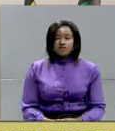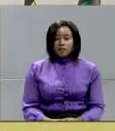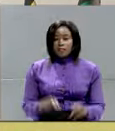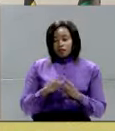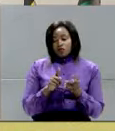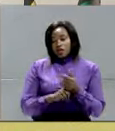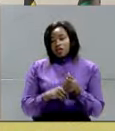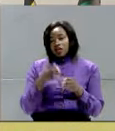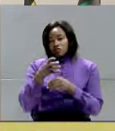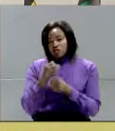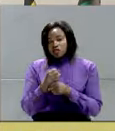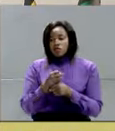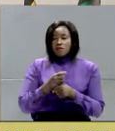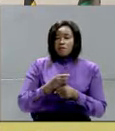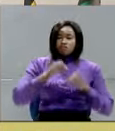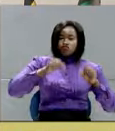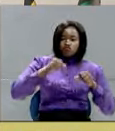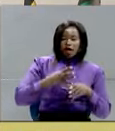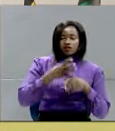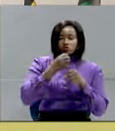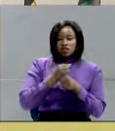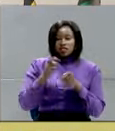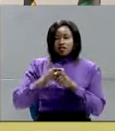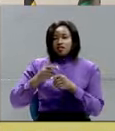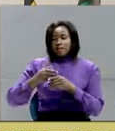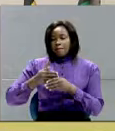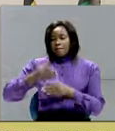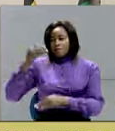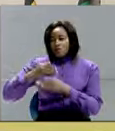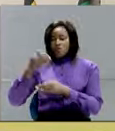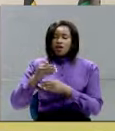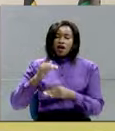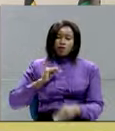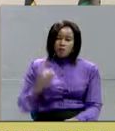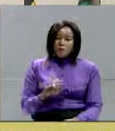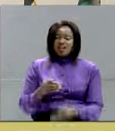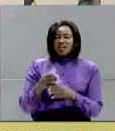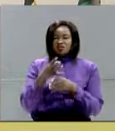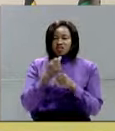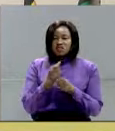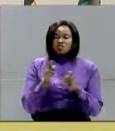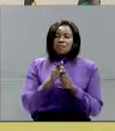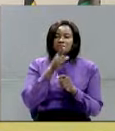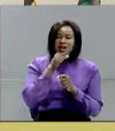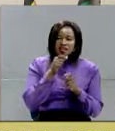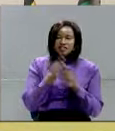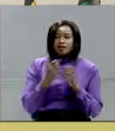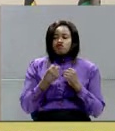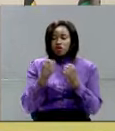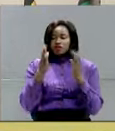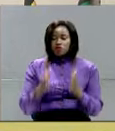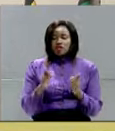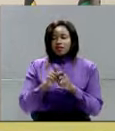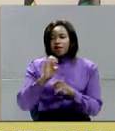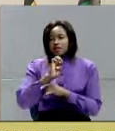associations, border associations, cross-border women trade association, men, transporters, and we get the executives